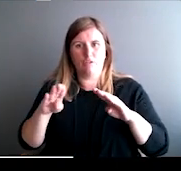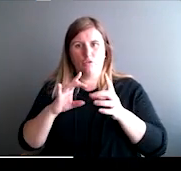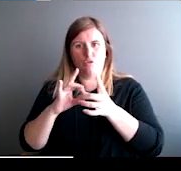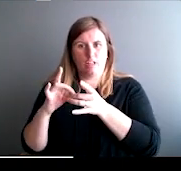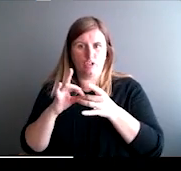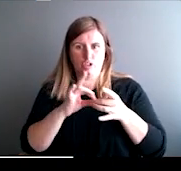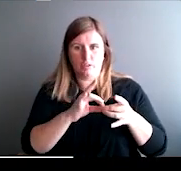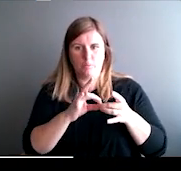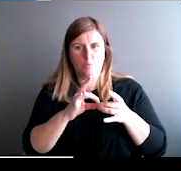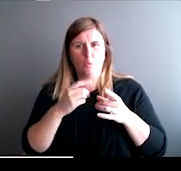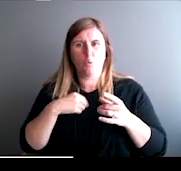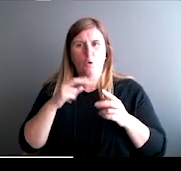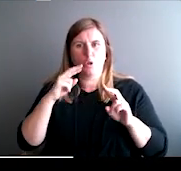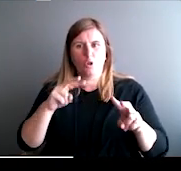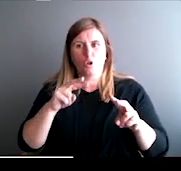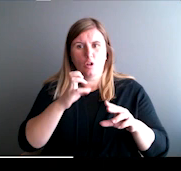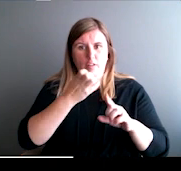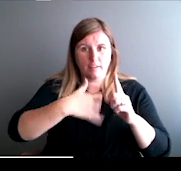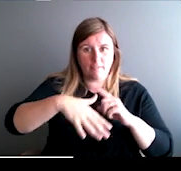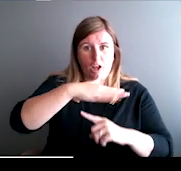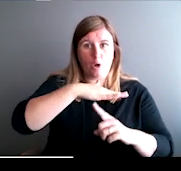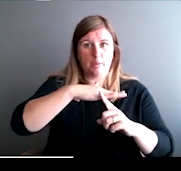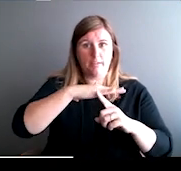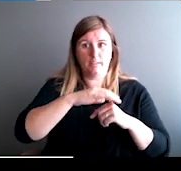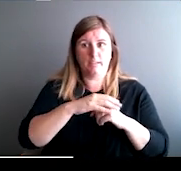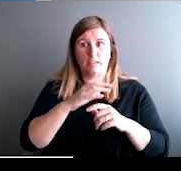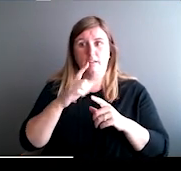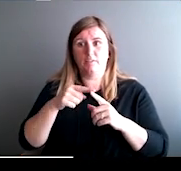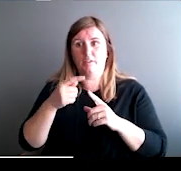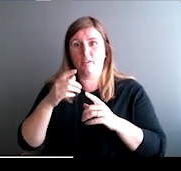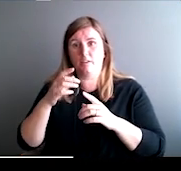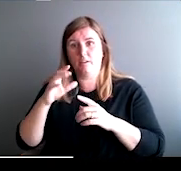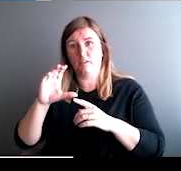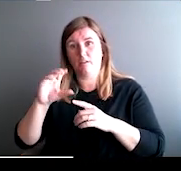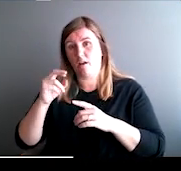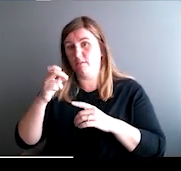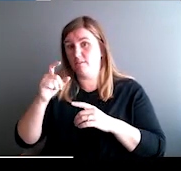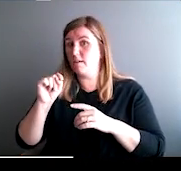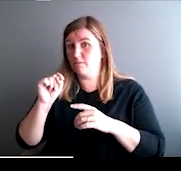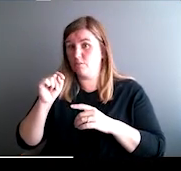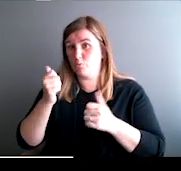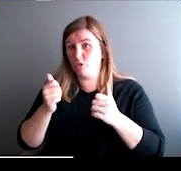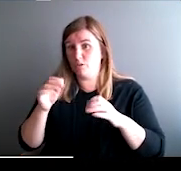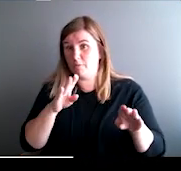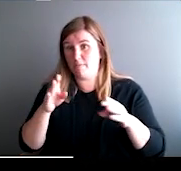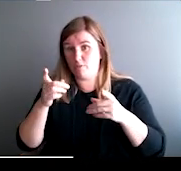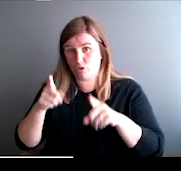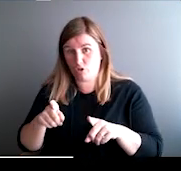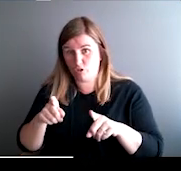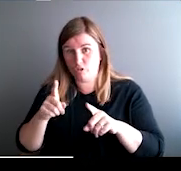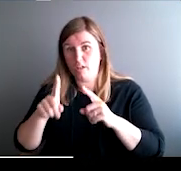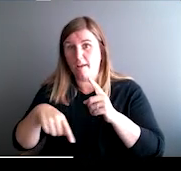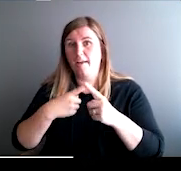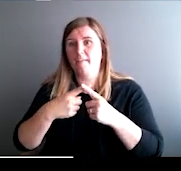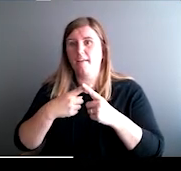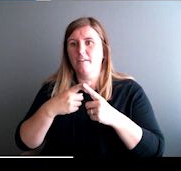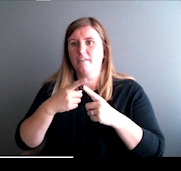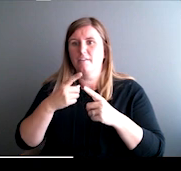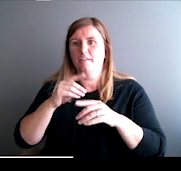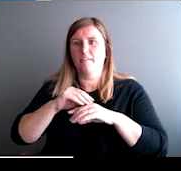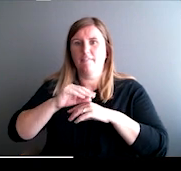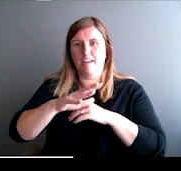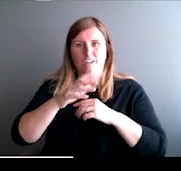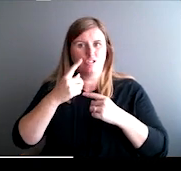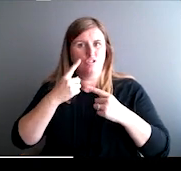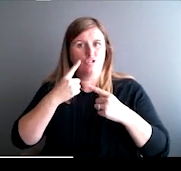relationship, where we're going to look at the environment and the context in which the behavior occurs, and we're going to affect change